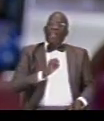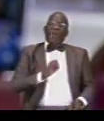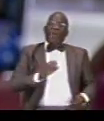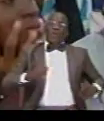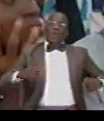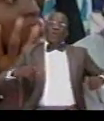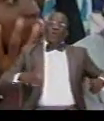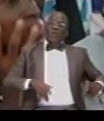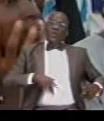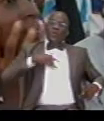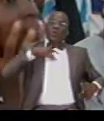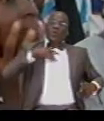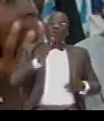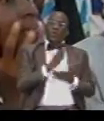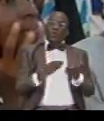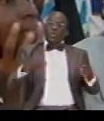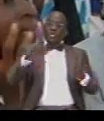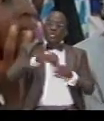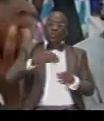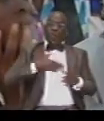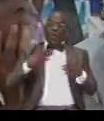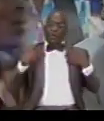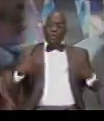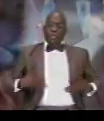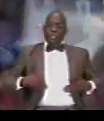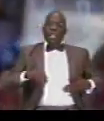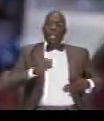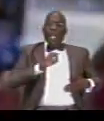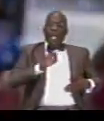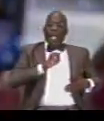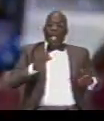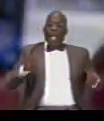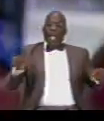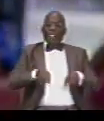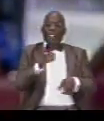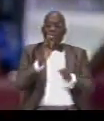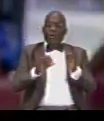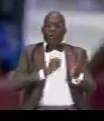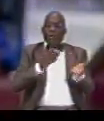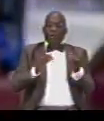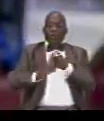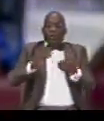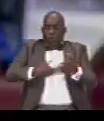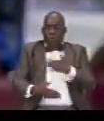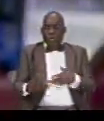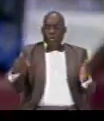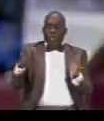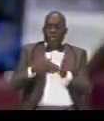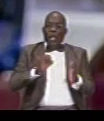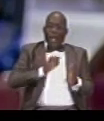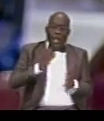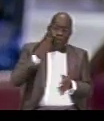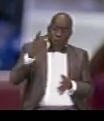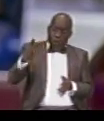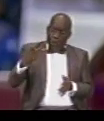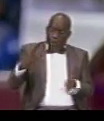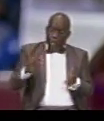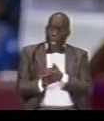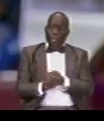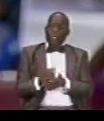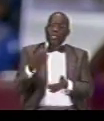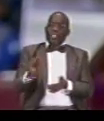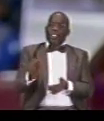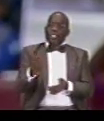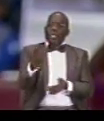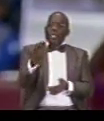if I wanted to deliver again, as if I wanted to put to bed. Brethren, only for me to just look down and I saw the fibroid. The fibroid just